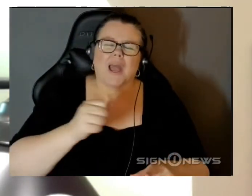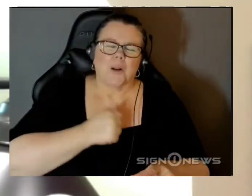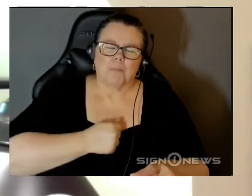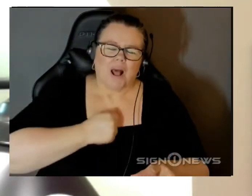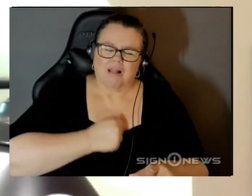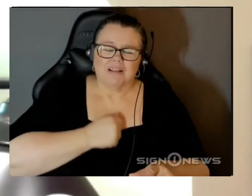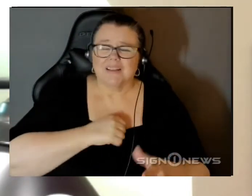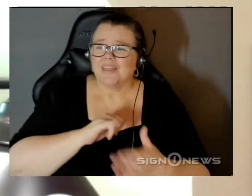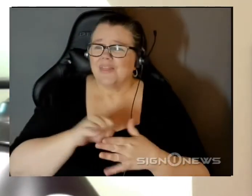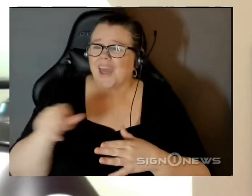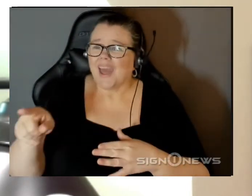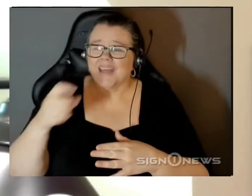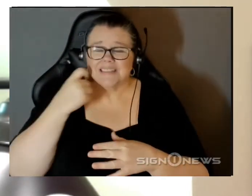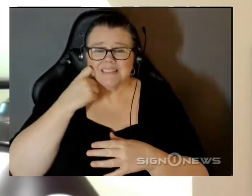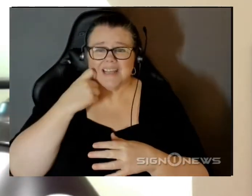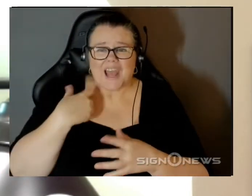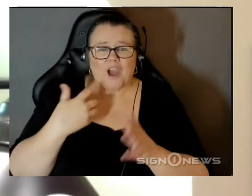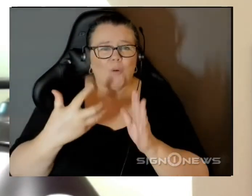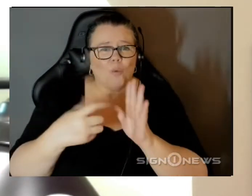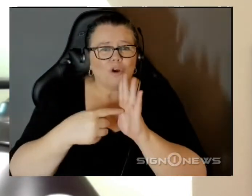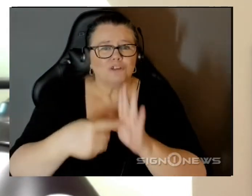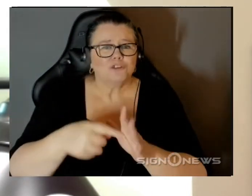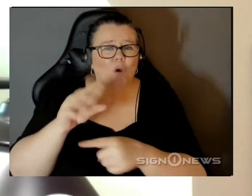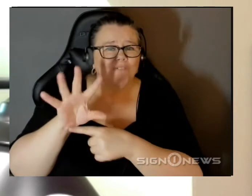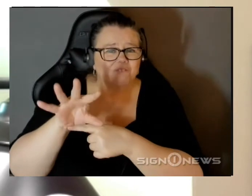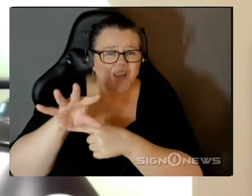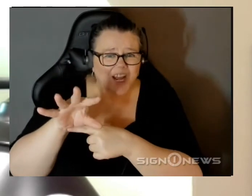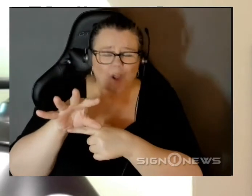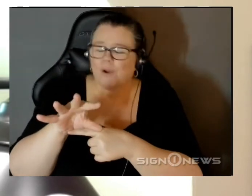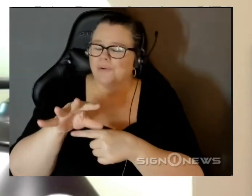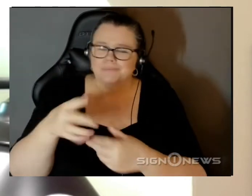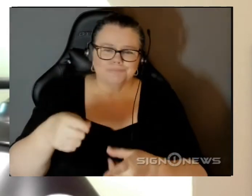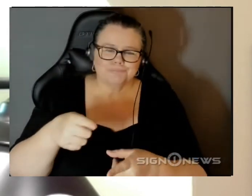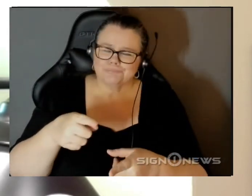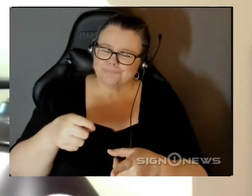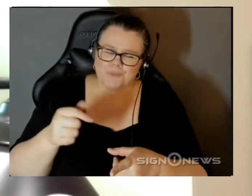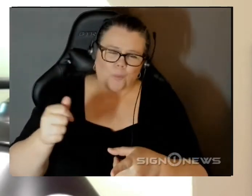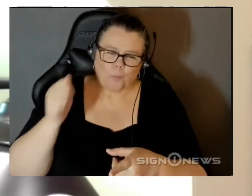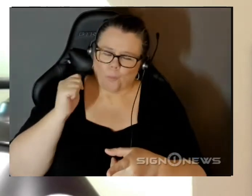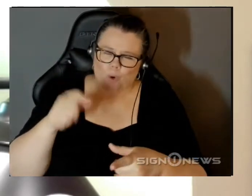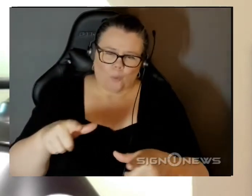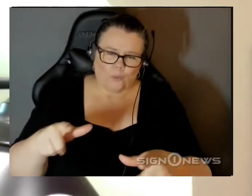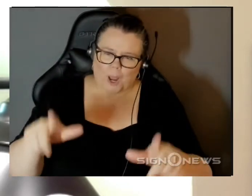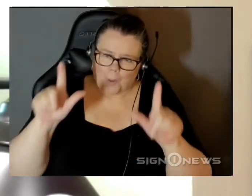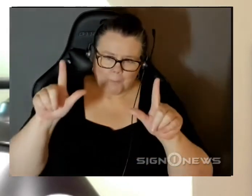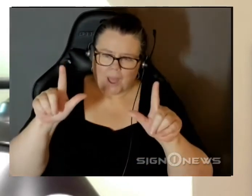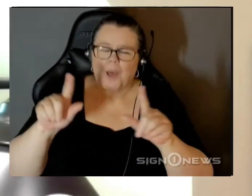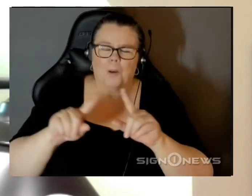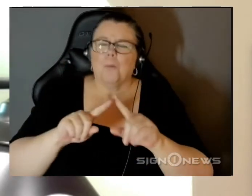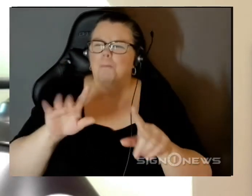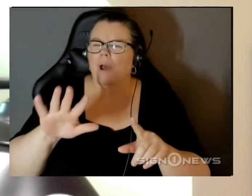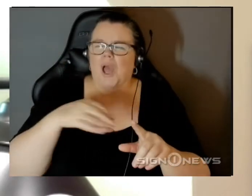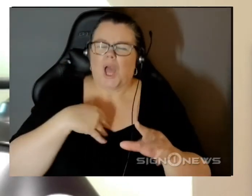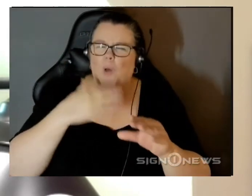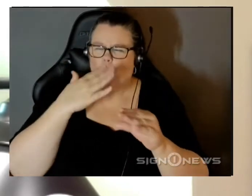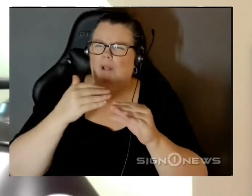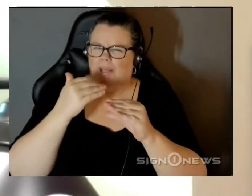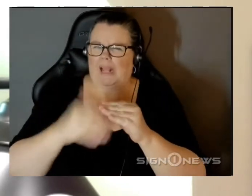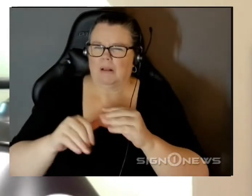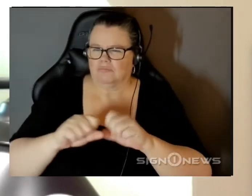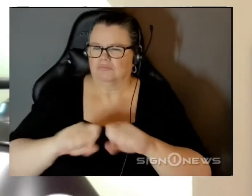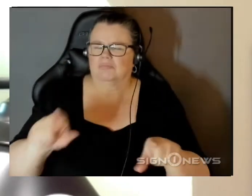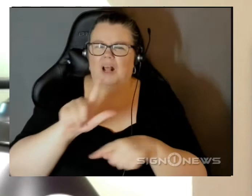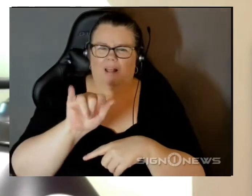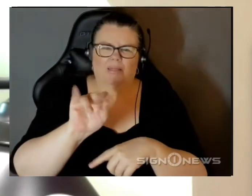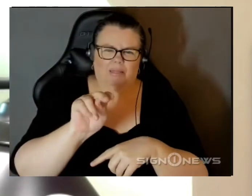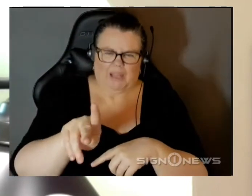videos that I had intended to show John just aren't teeing up, but in the thing we're going to circulate by email, we will have links to them, and